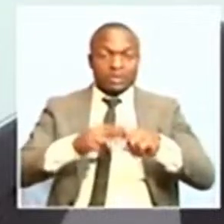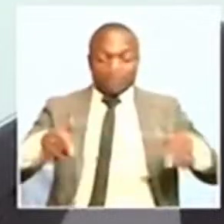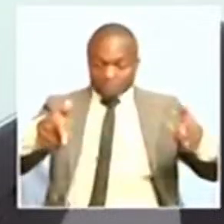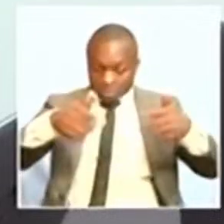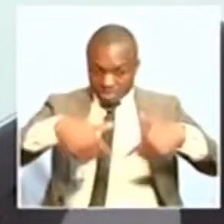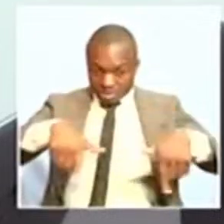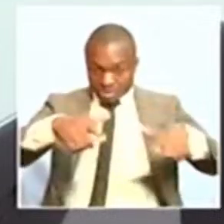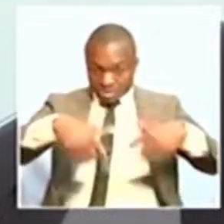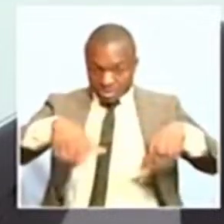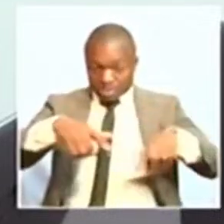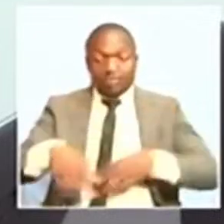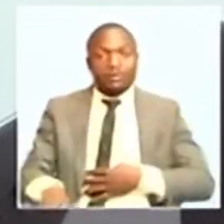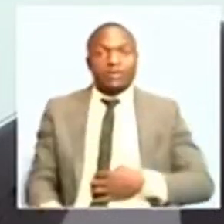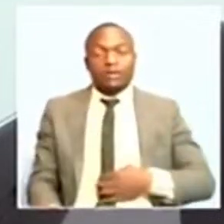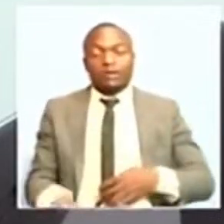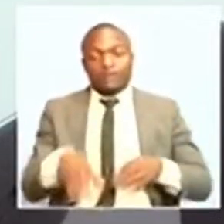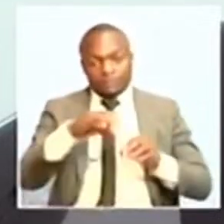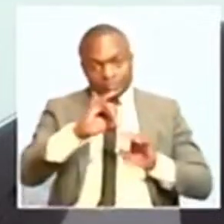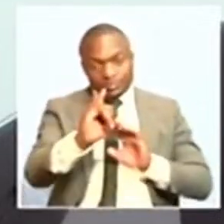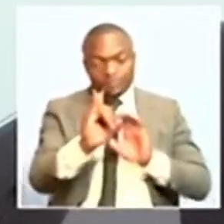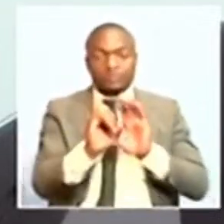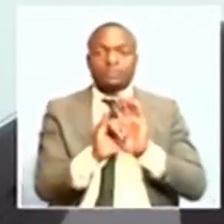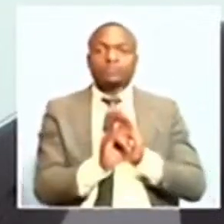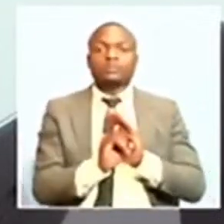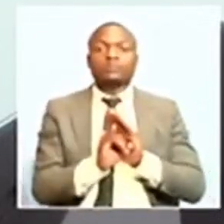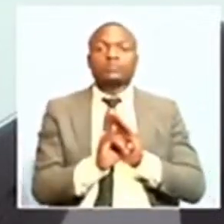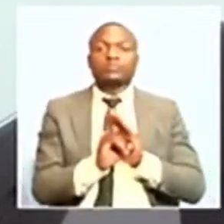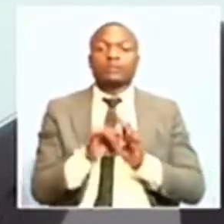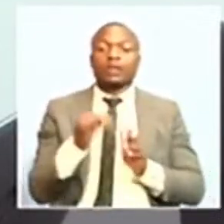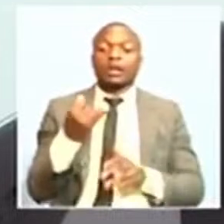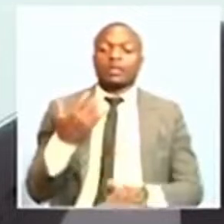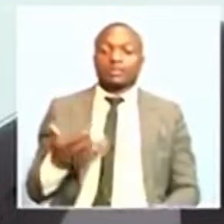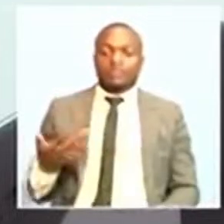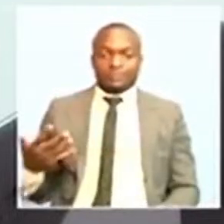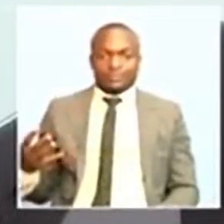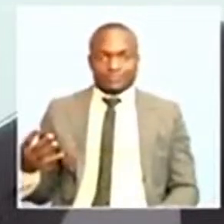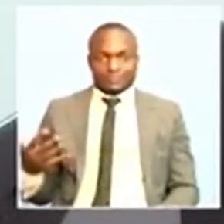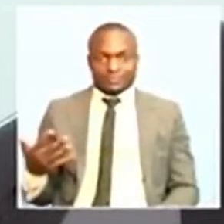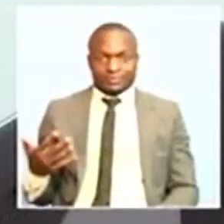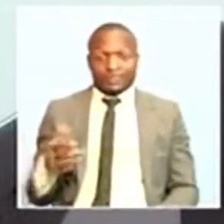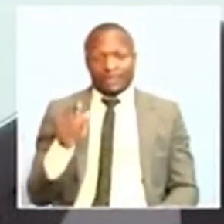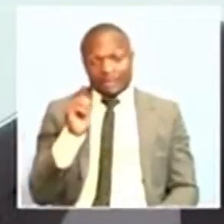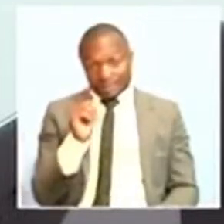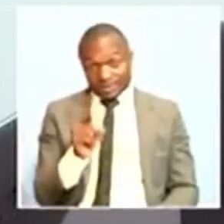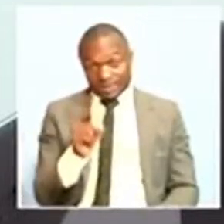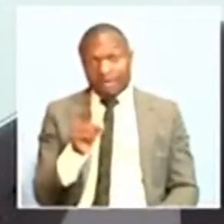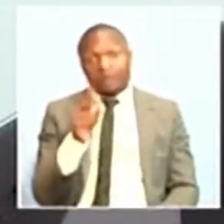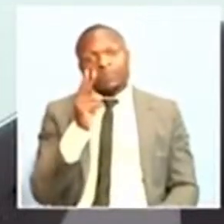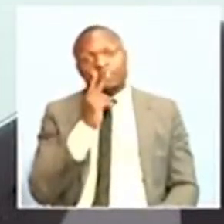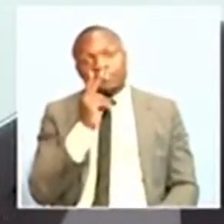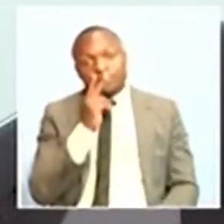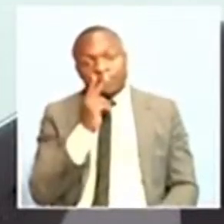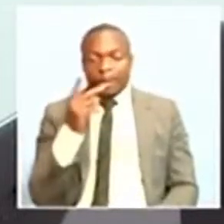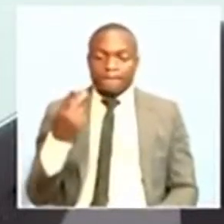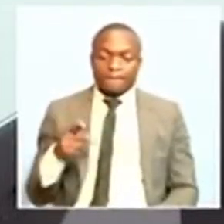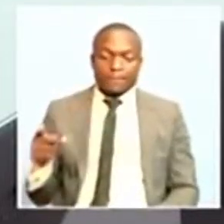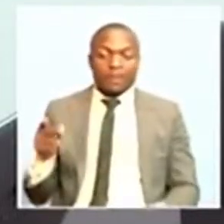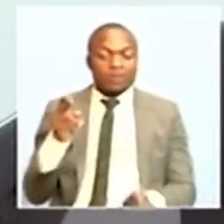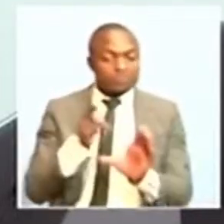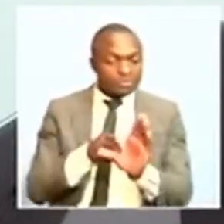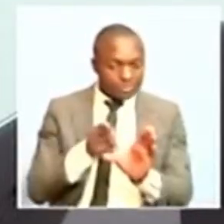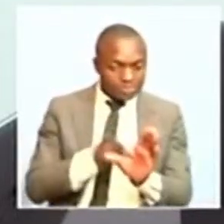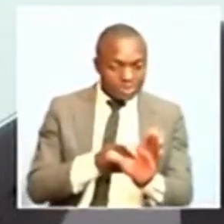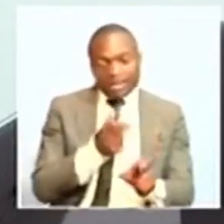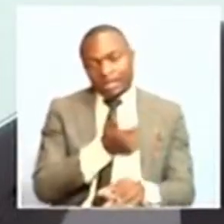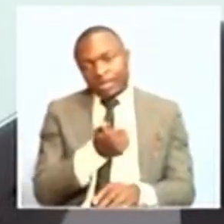locally and imported manufactured commodities, that is for tobacco products, fuel, as well